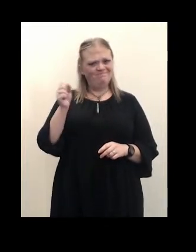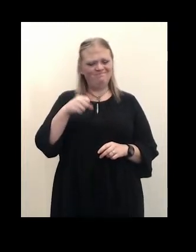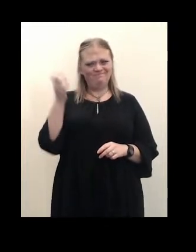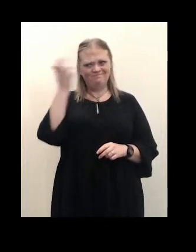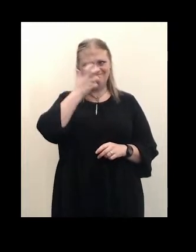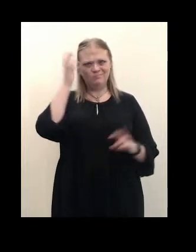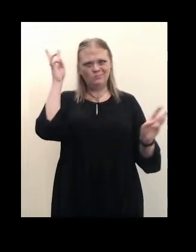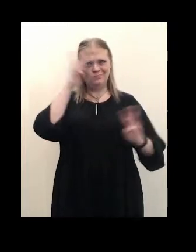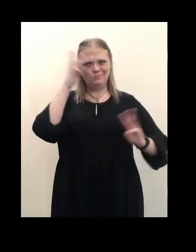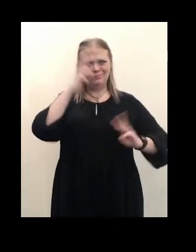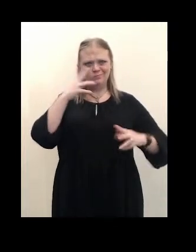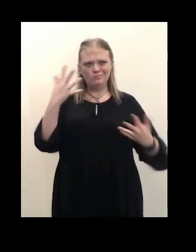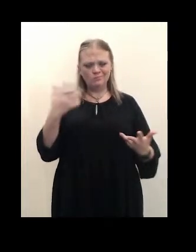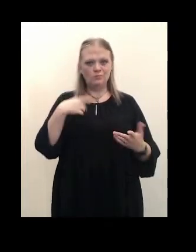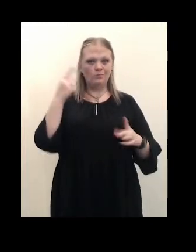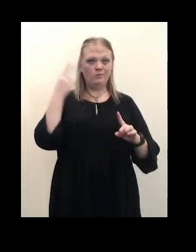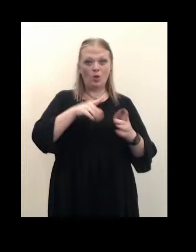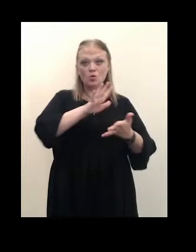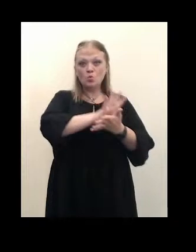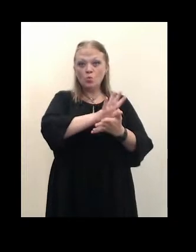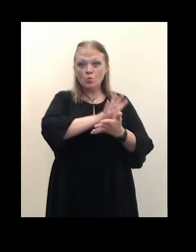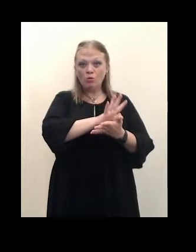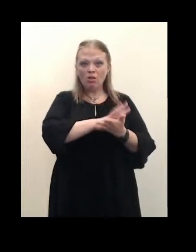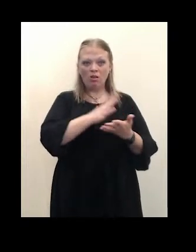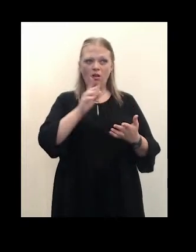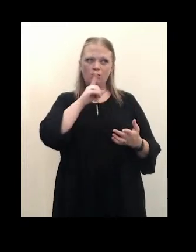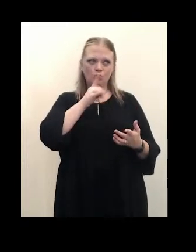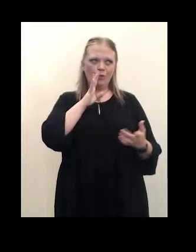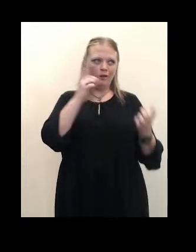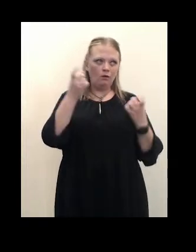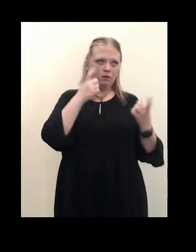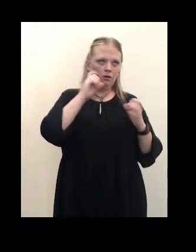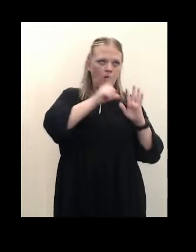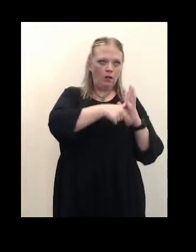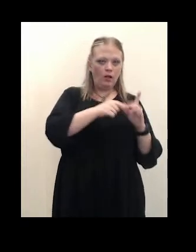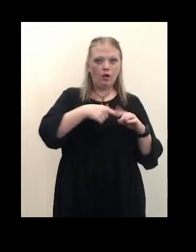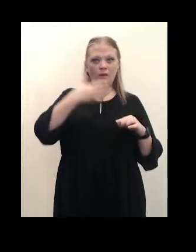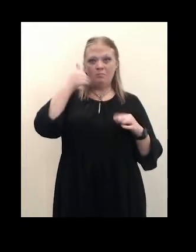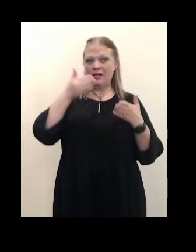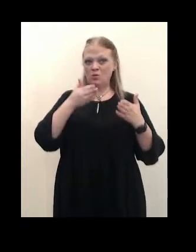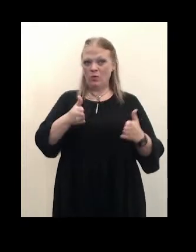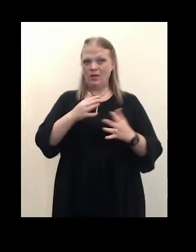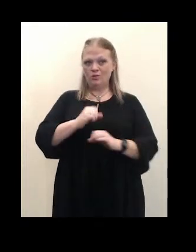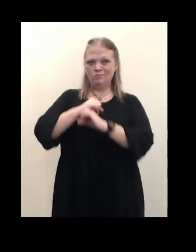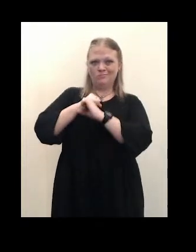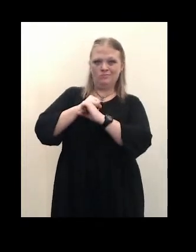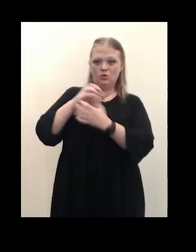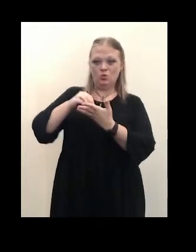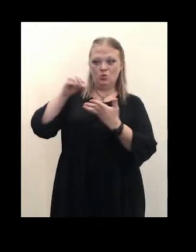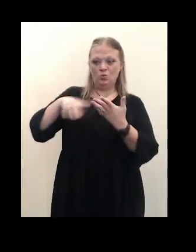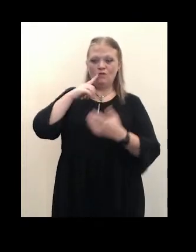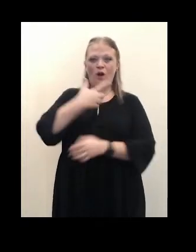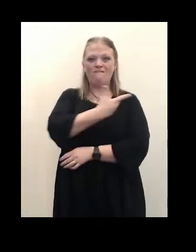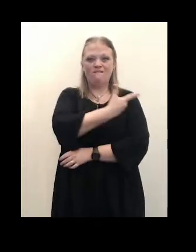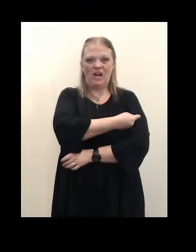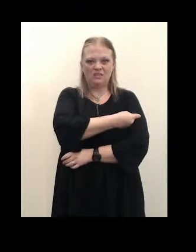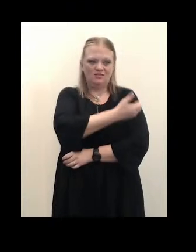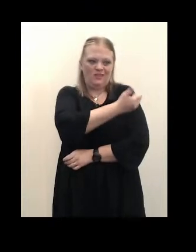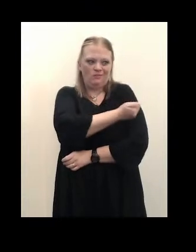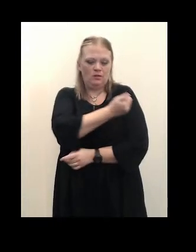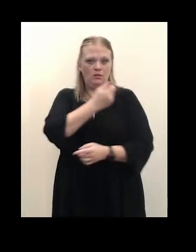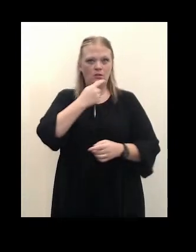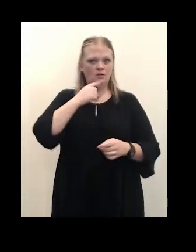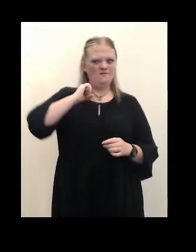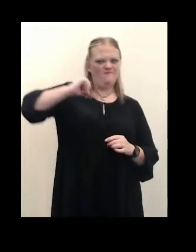we talk a lot about schools, and I'm sure there'll be some questions later, the best way to protect students is to get them vaccinated. There's a lot of pushback for some parents,